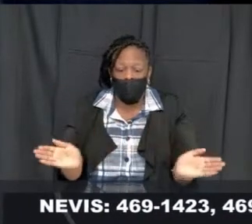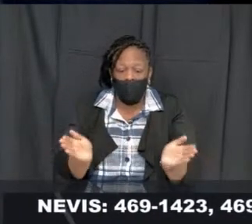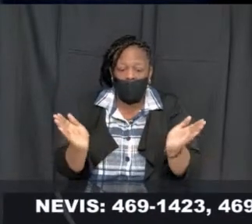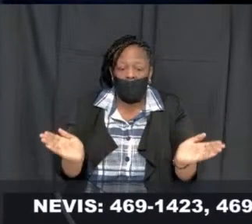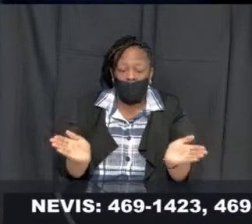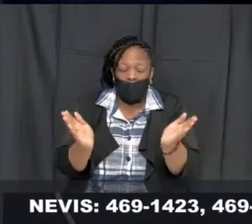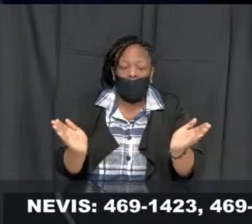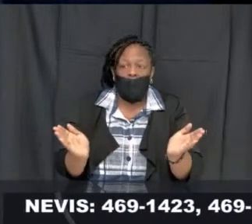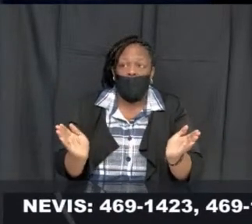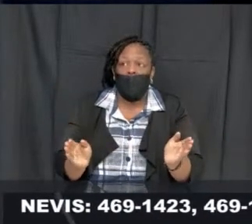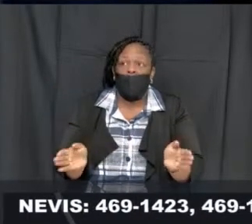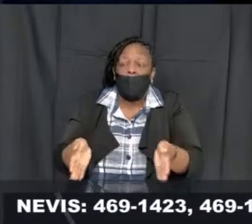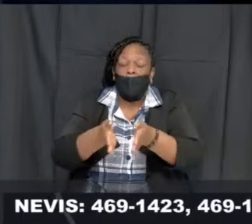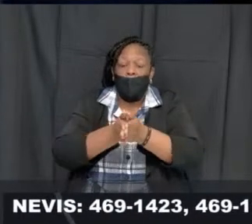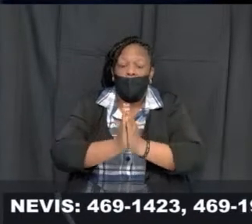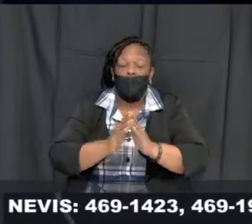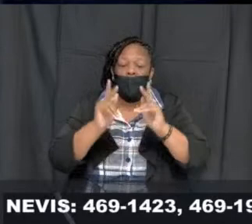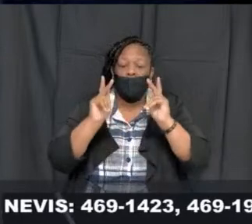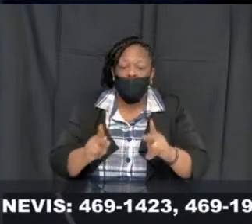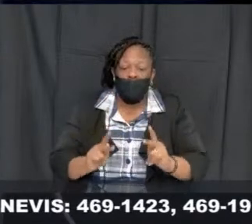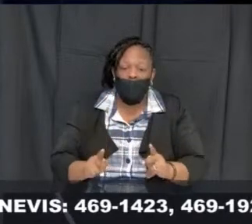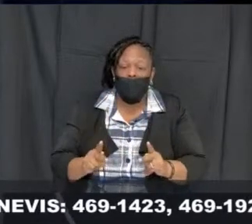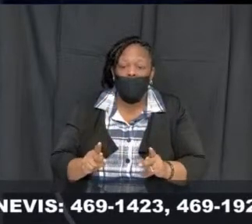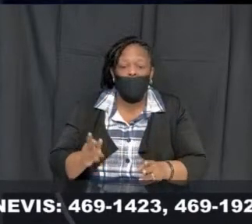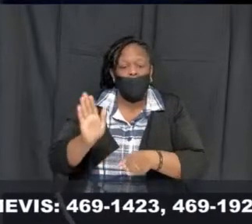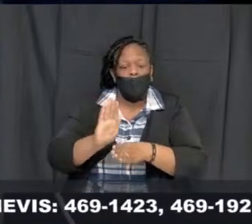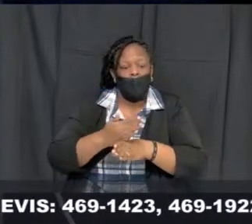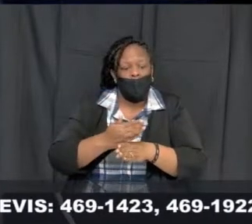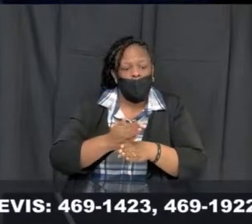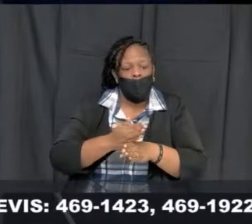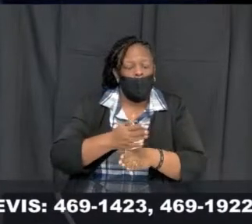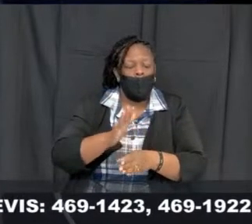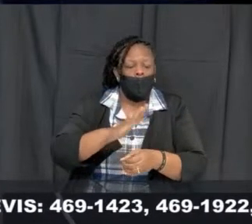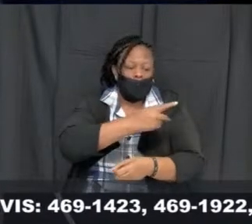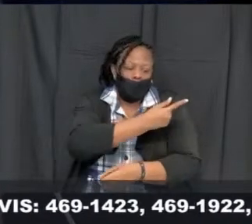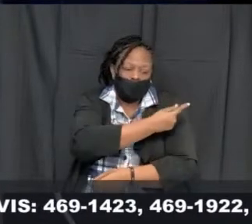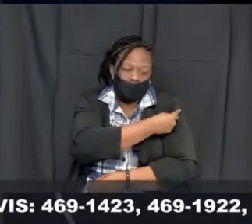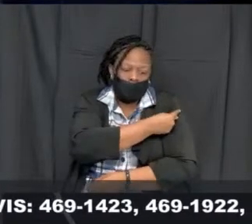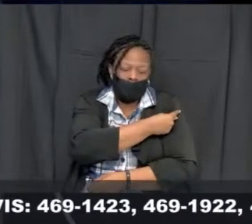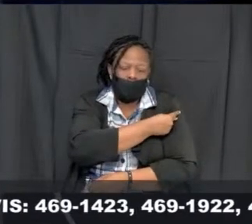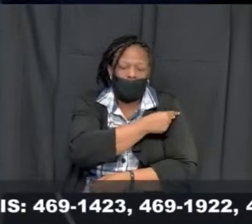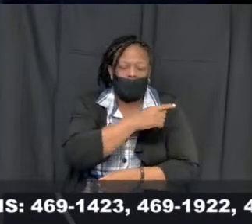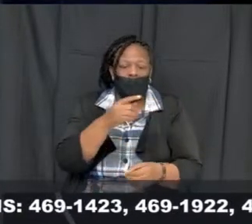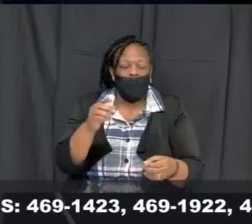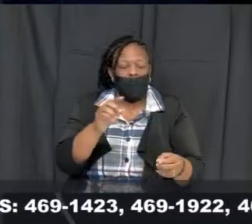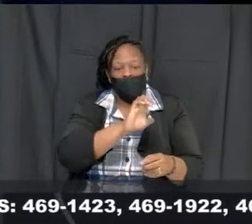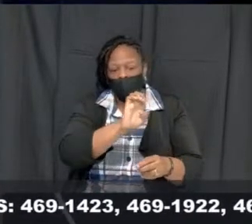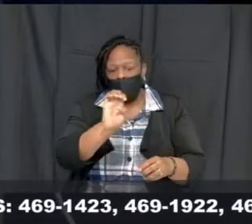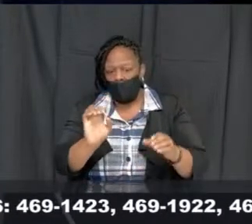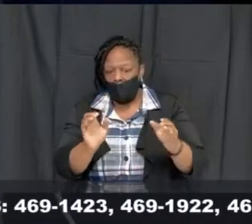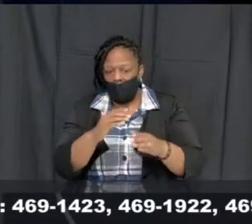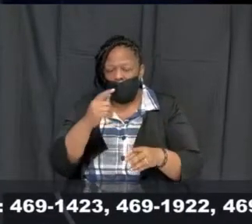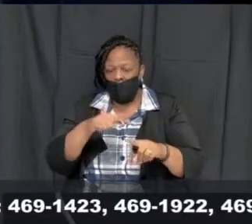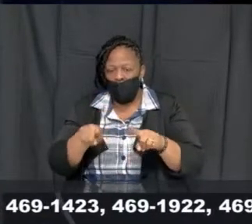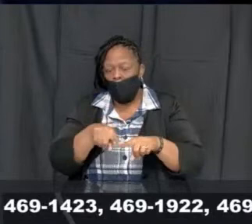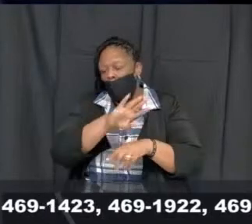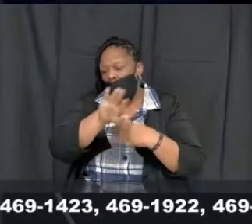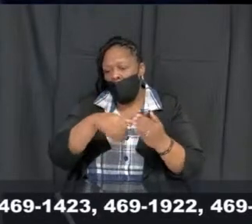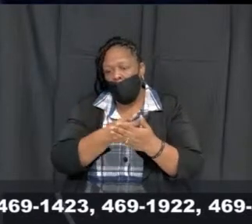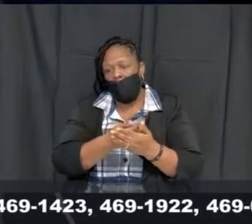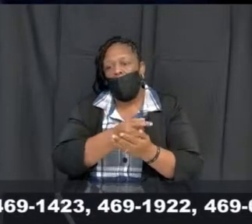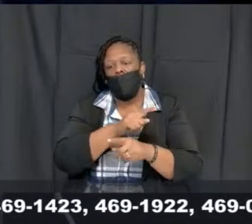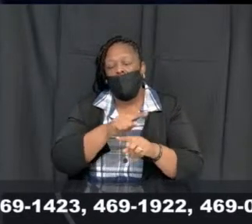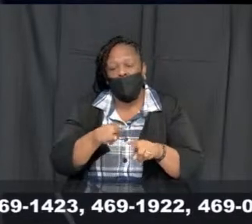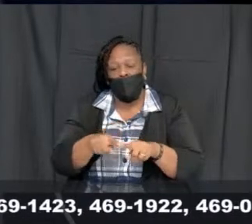adoption of a resolution calling for equitable distribution of the COVID-19 vaccines. Action is necessary to get vaccines